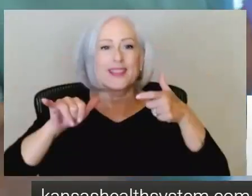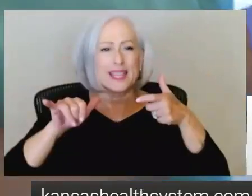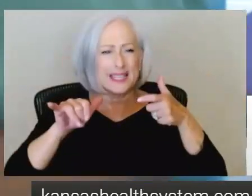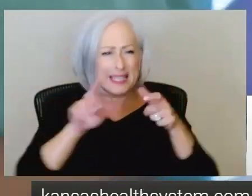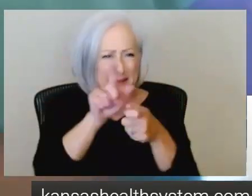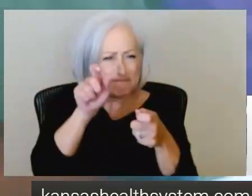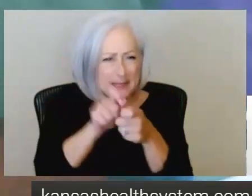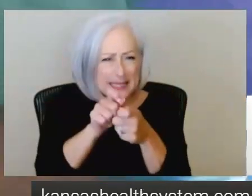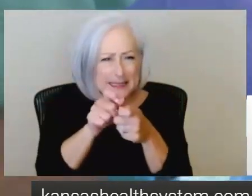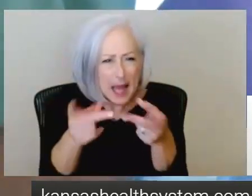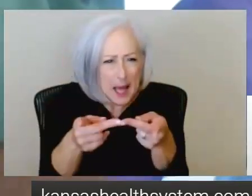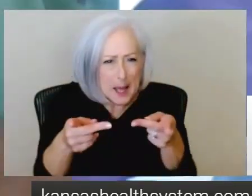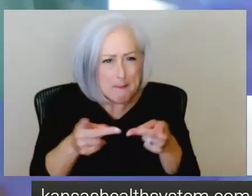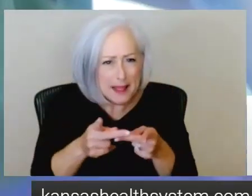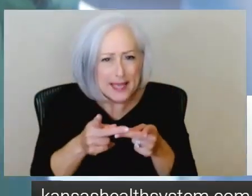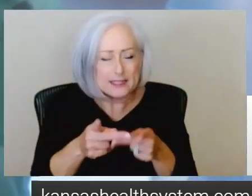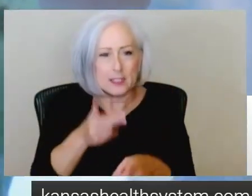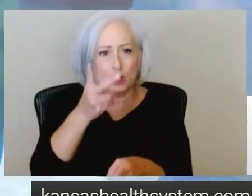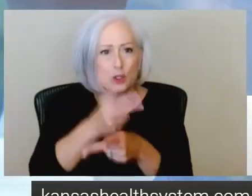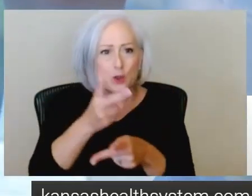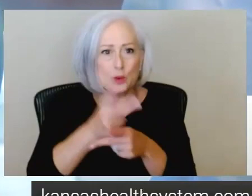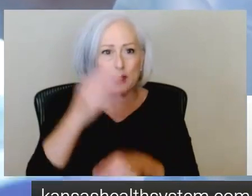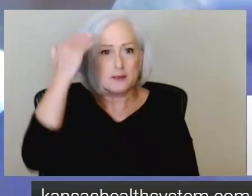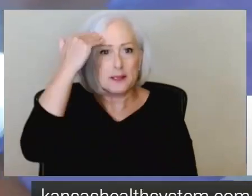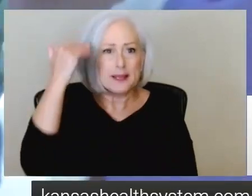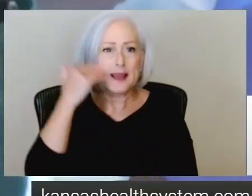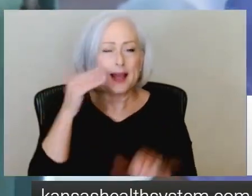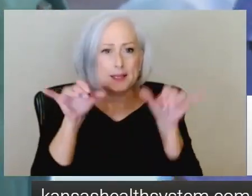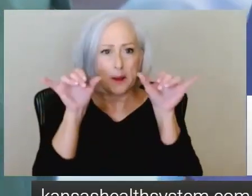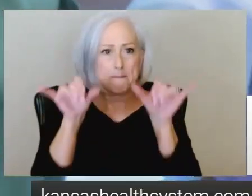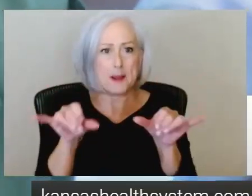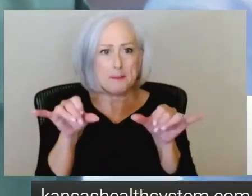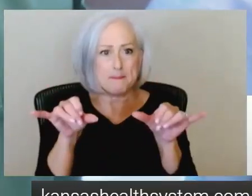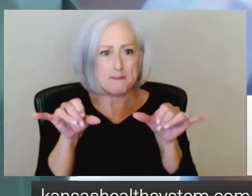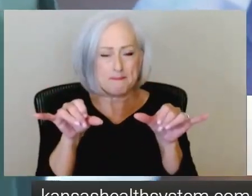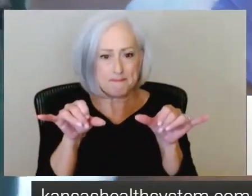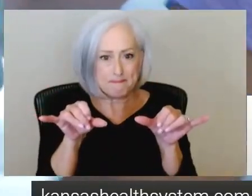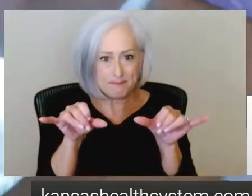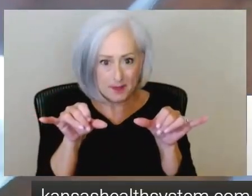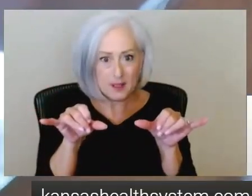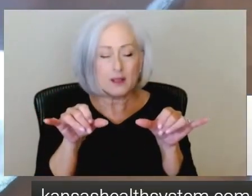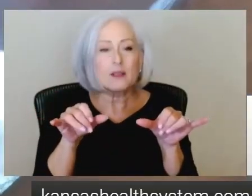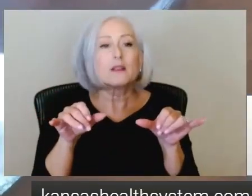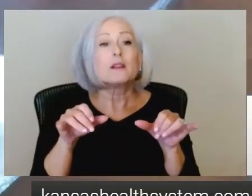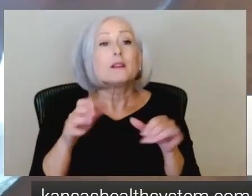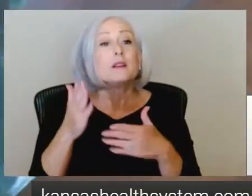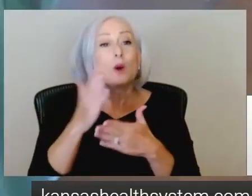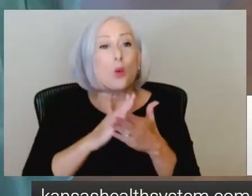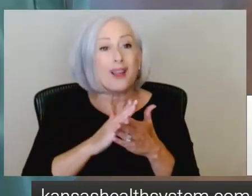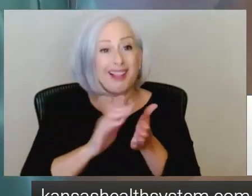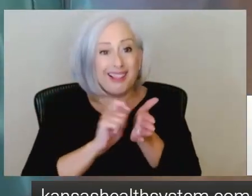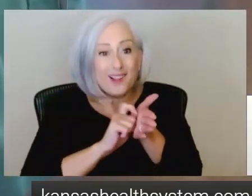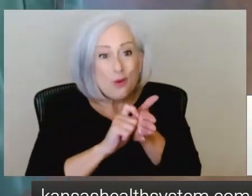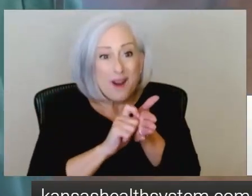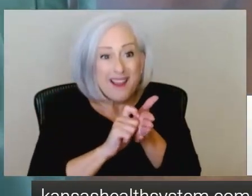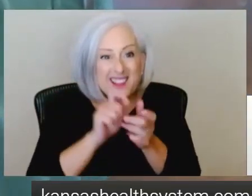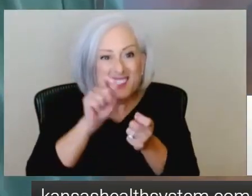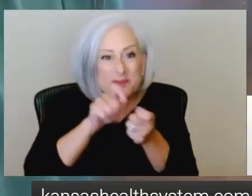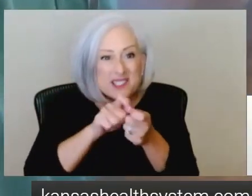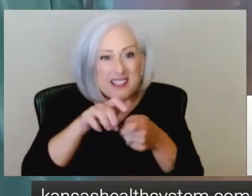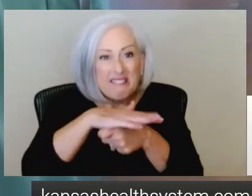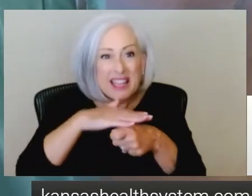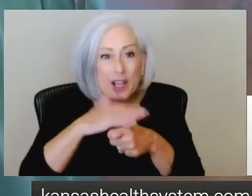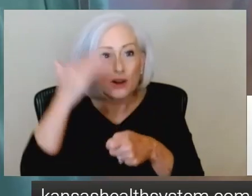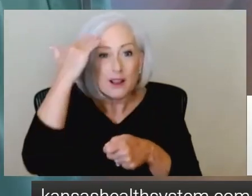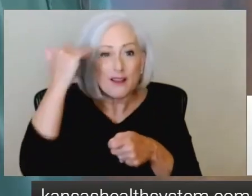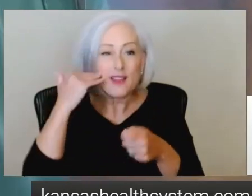so that they can keep her stable and perform this procedure. They need to mark certain parts of her head where they're going to secure